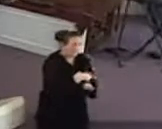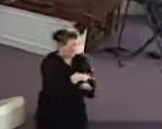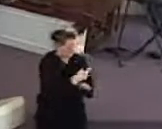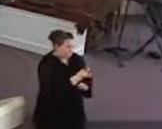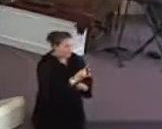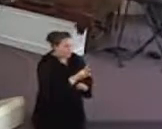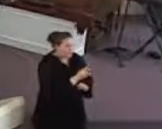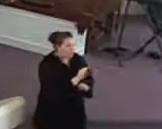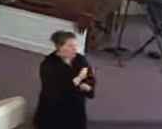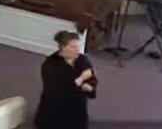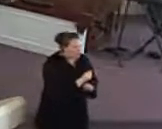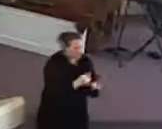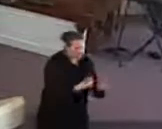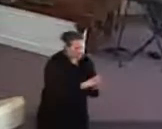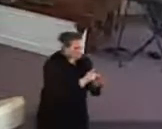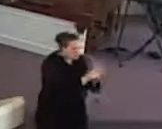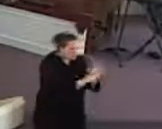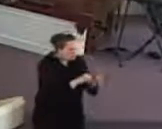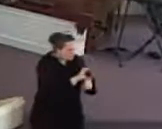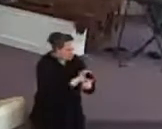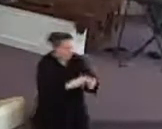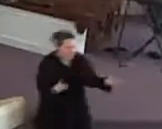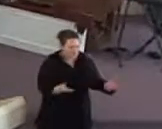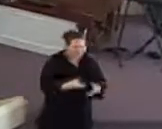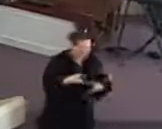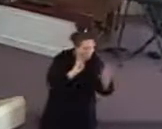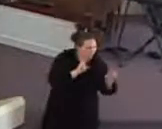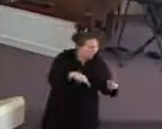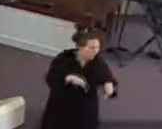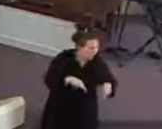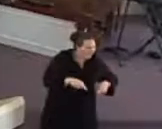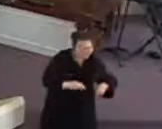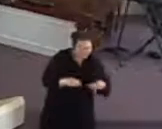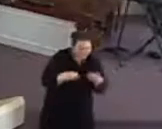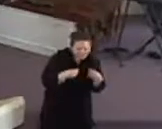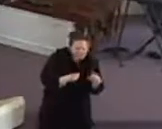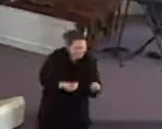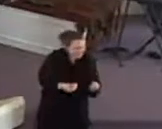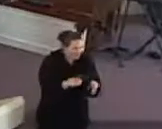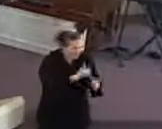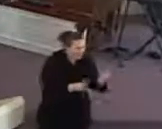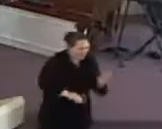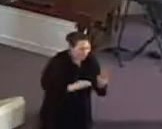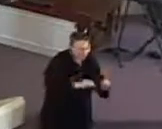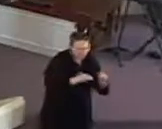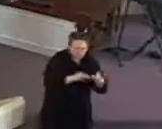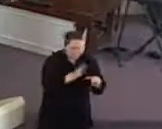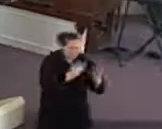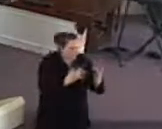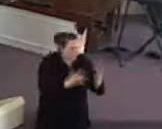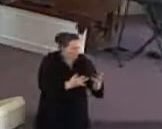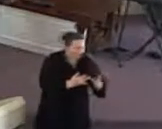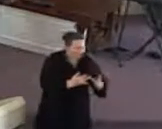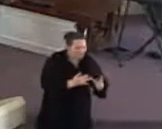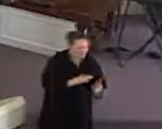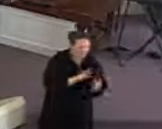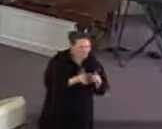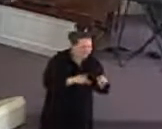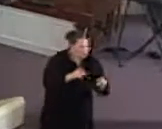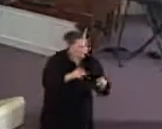amen. And they were there, you know, hearing about the reports that was given of how the the Lord was moving on hearts, and they were going